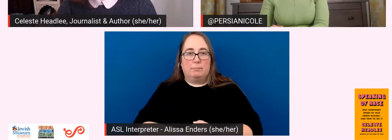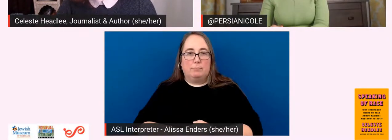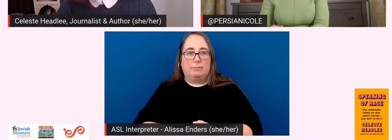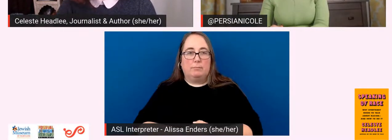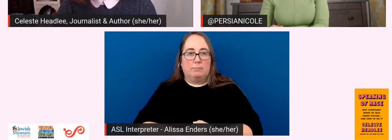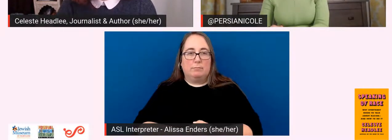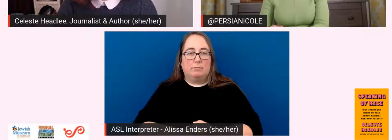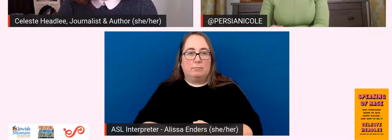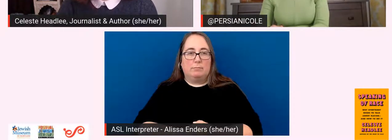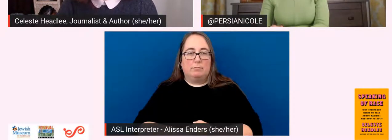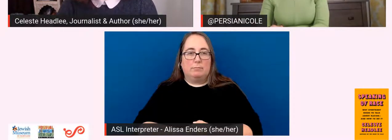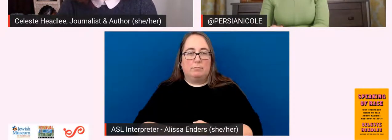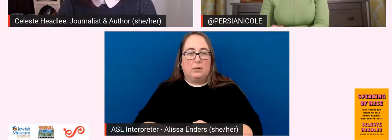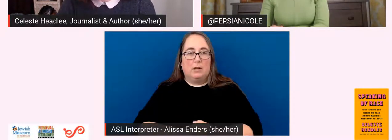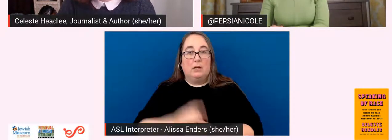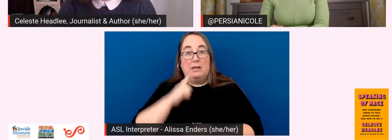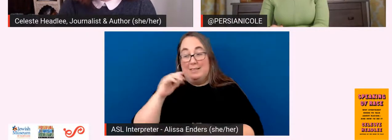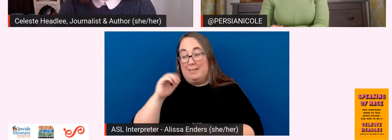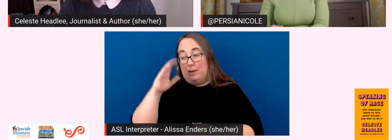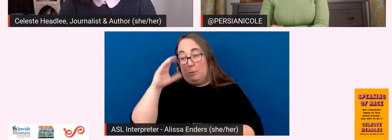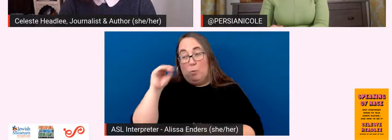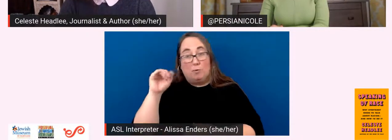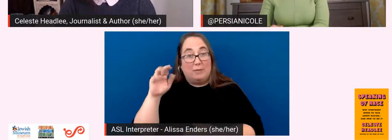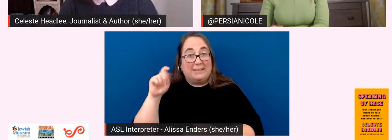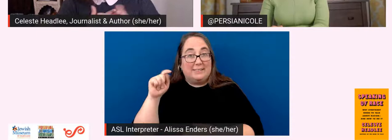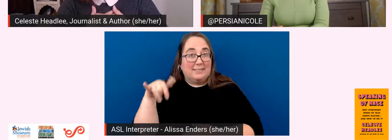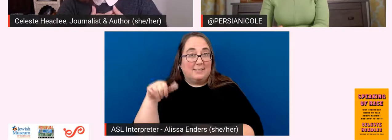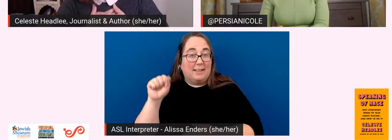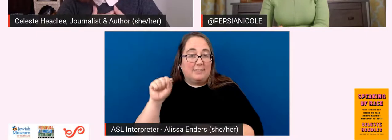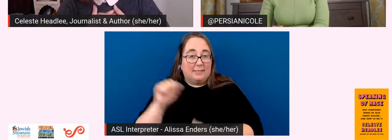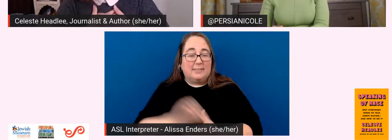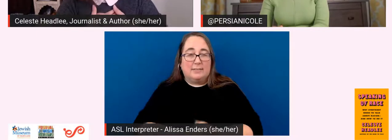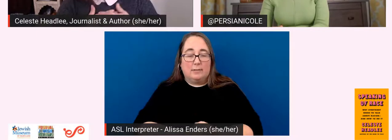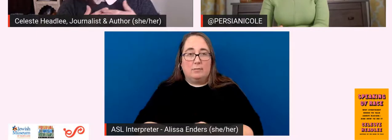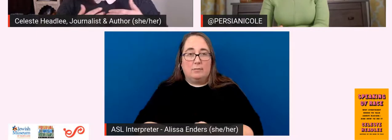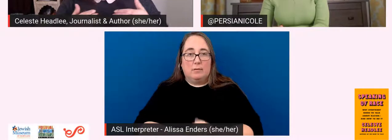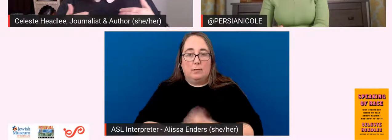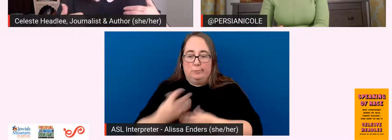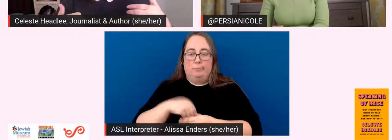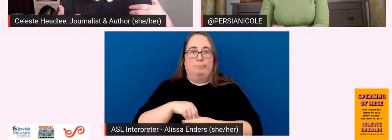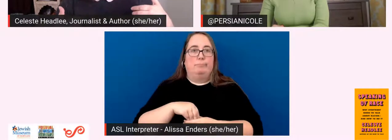And so is the little boy racist? Yes, he has absolutely